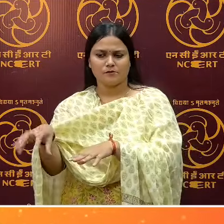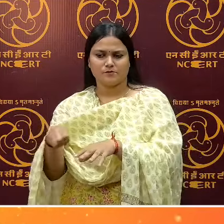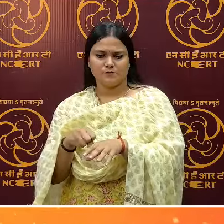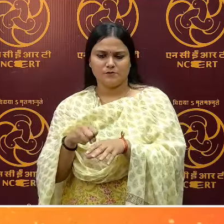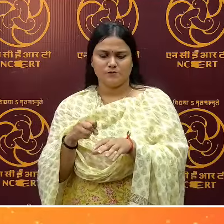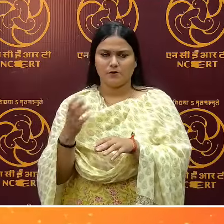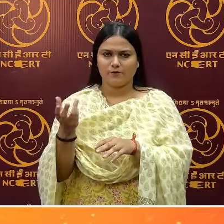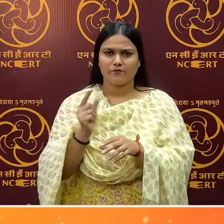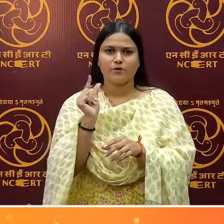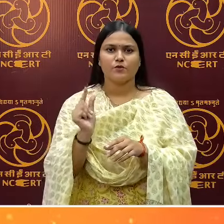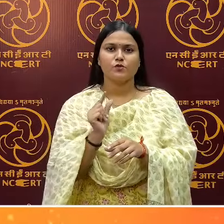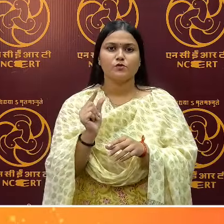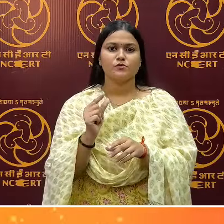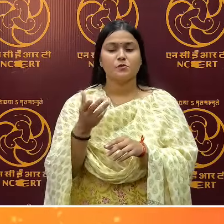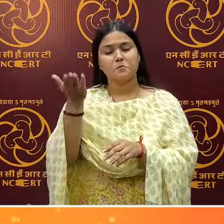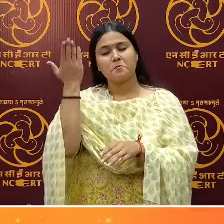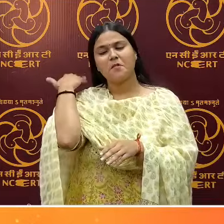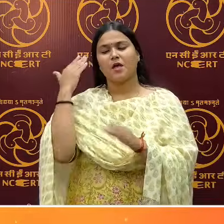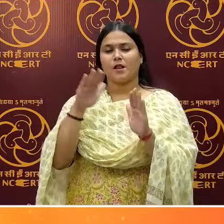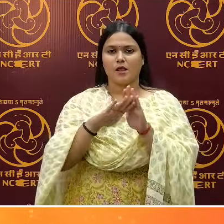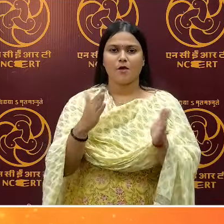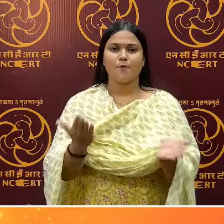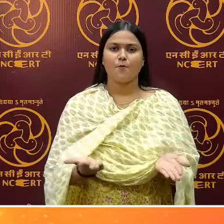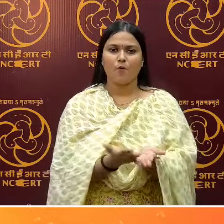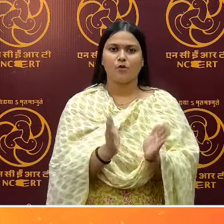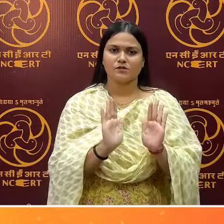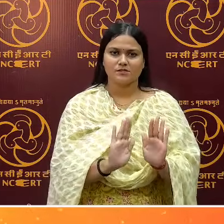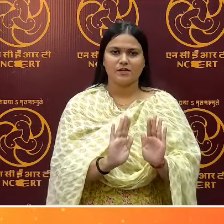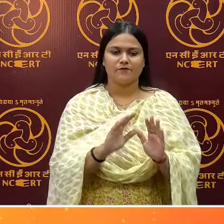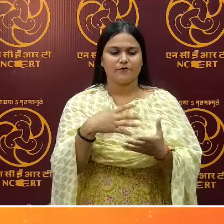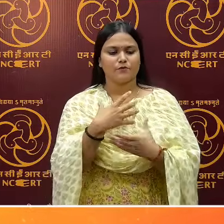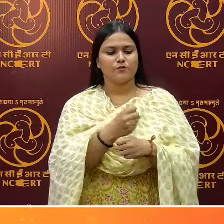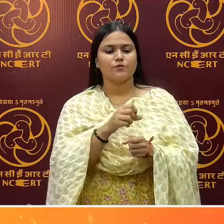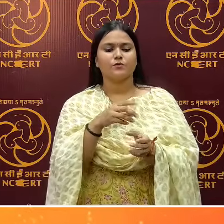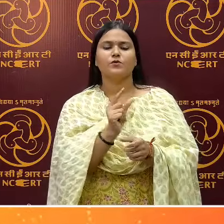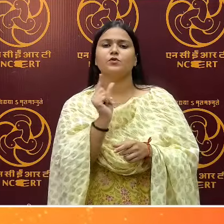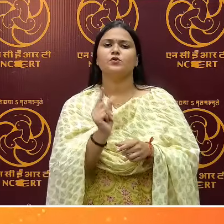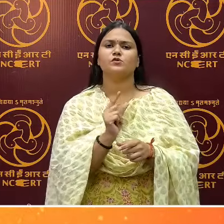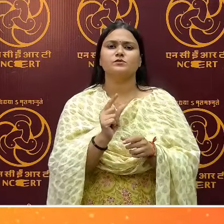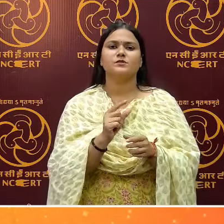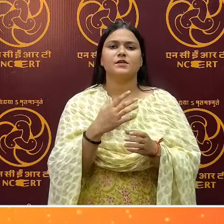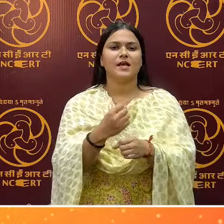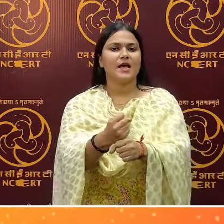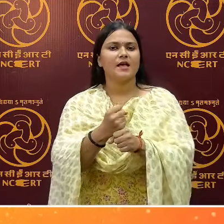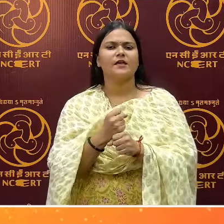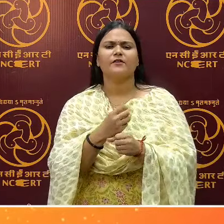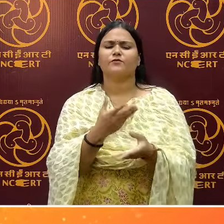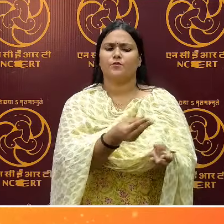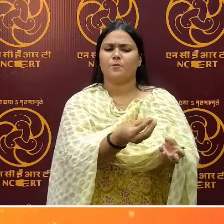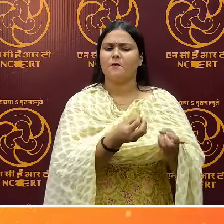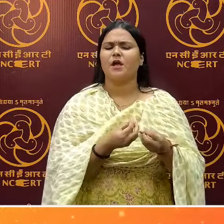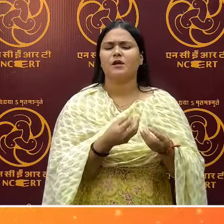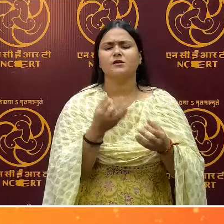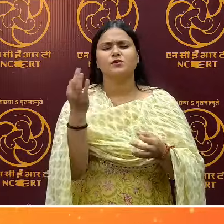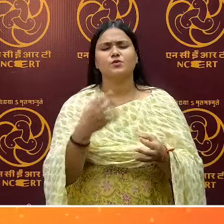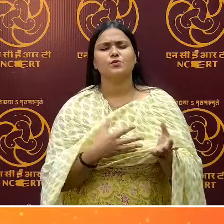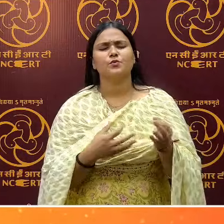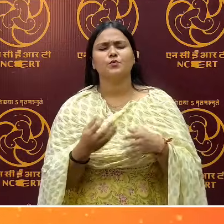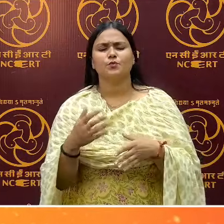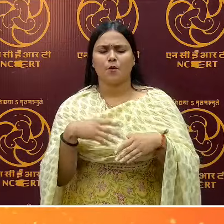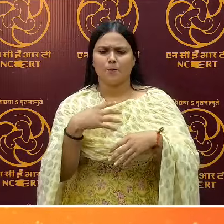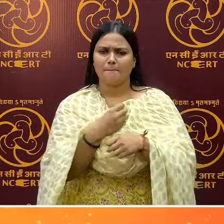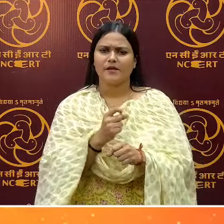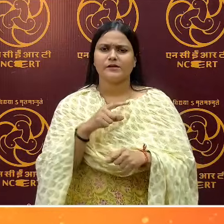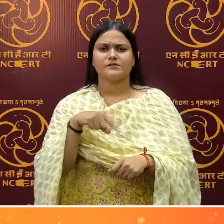had old boxes at home, cardboard boxes that we get as gifts or when we purchase something. So I have made, these are